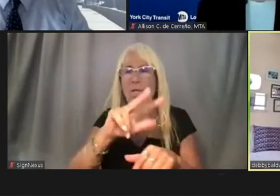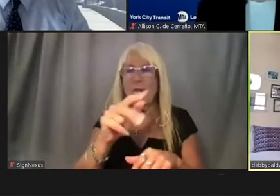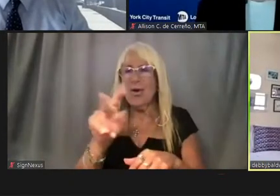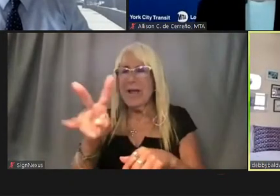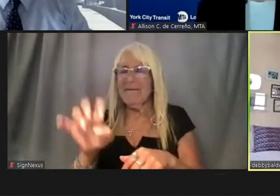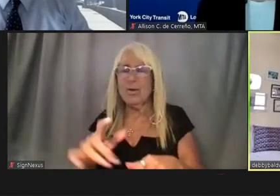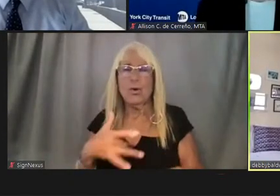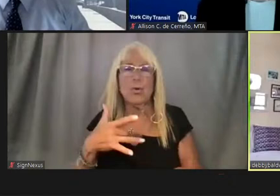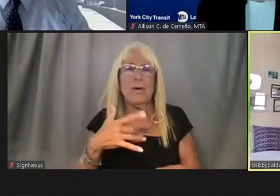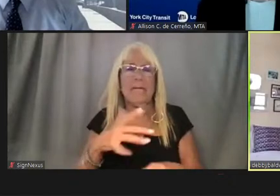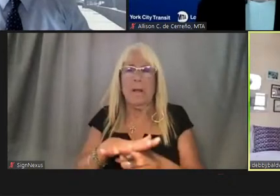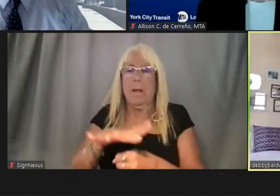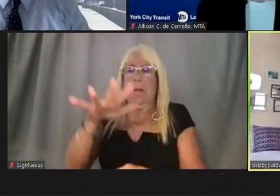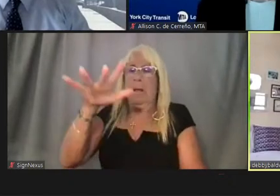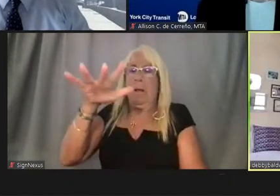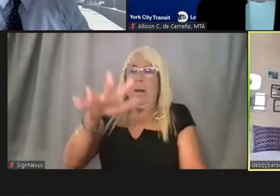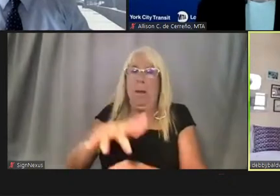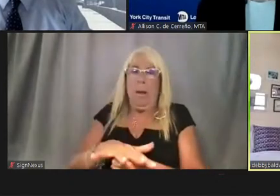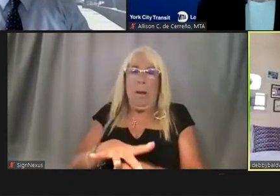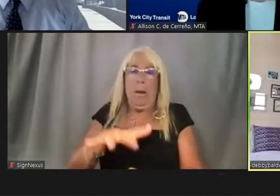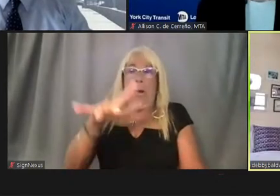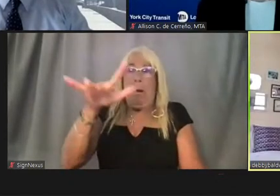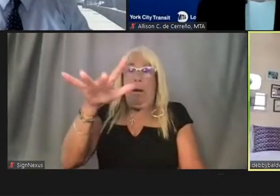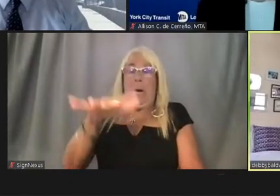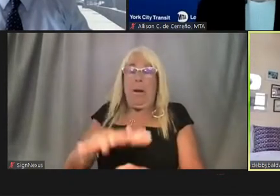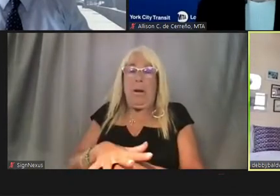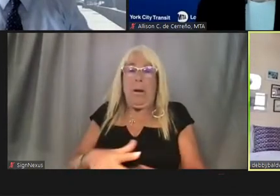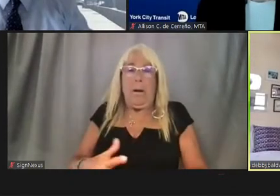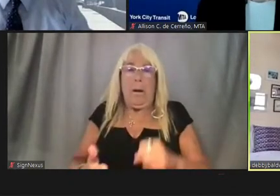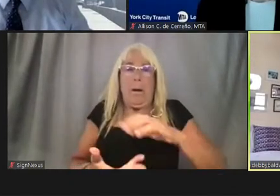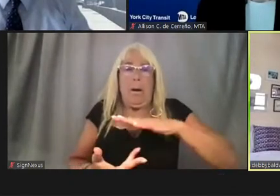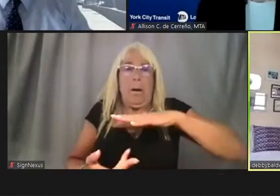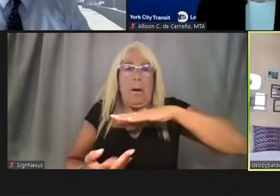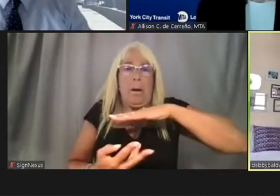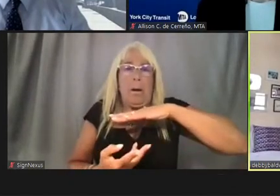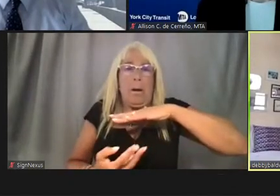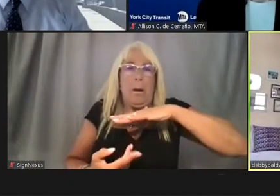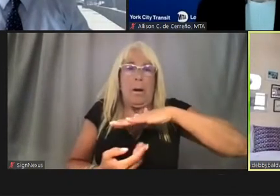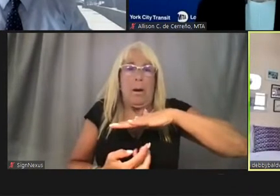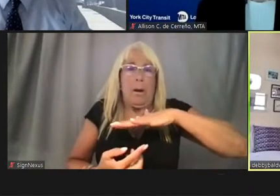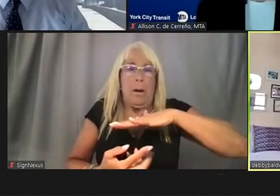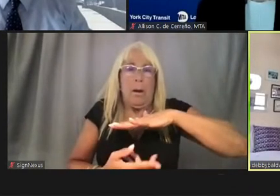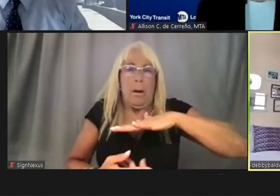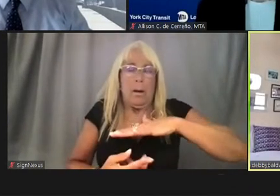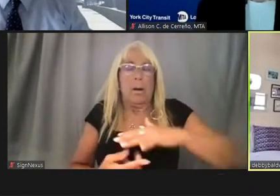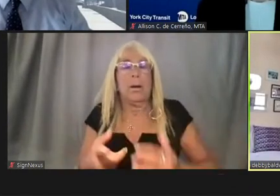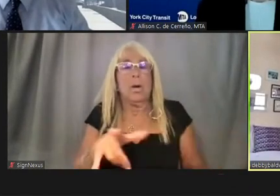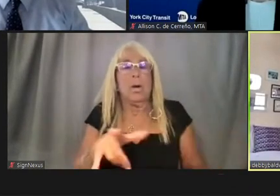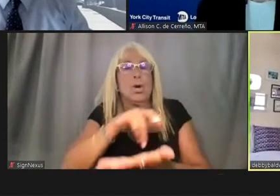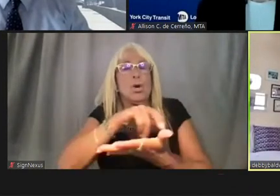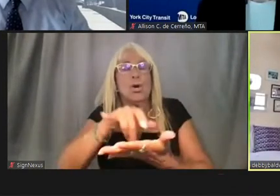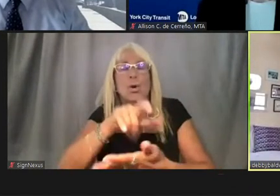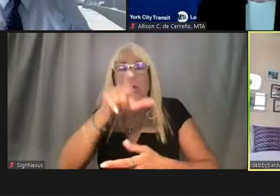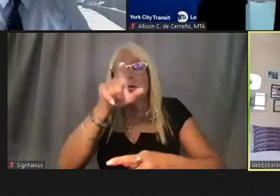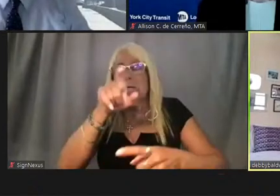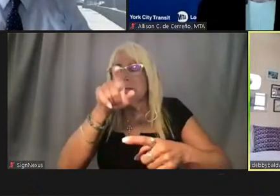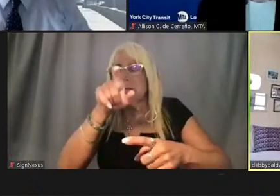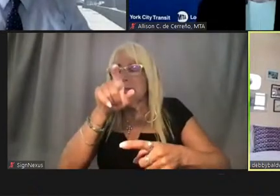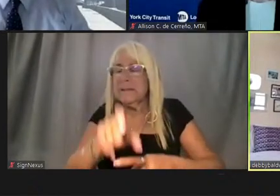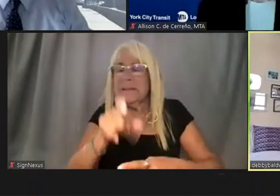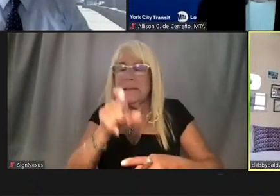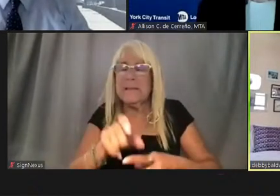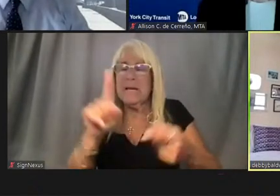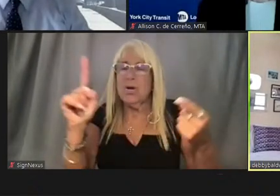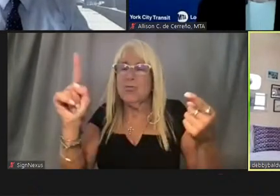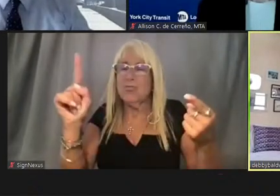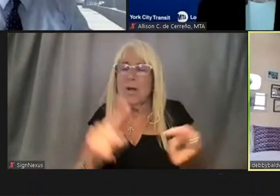and temperatures Rising New Yorkers need relief from the crushing congestion we see not only in